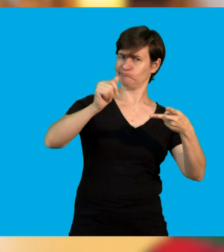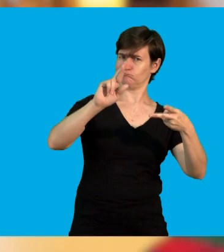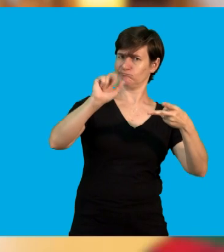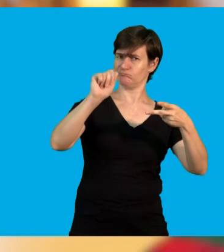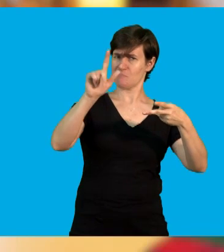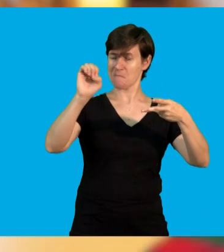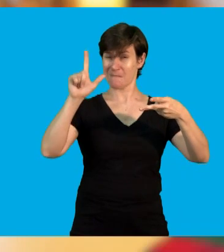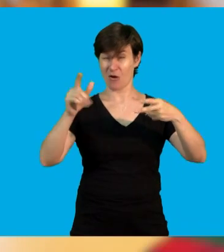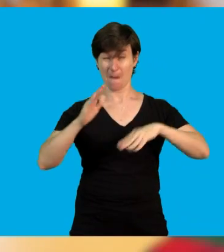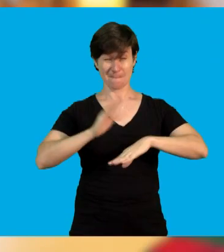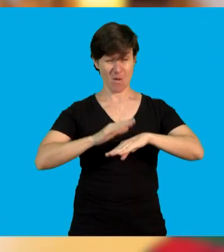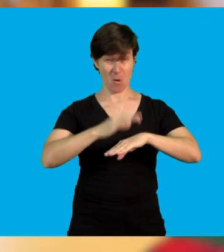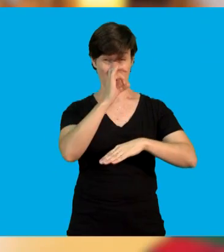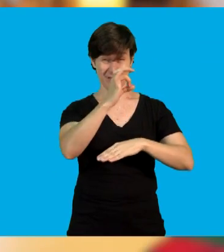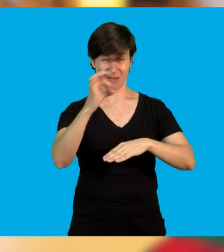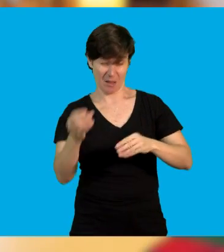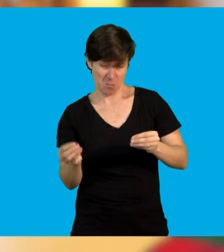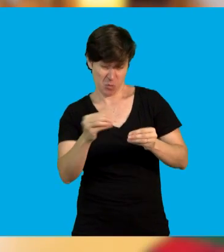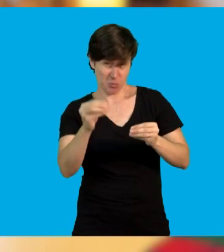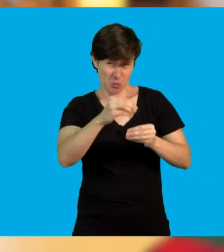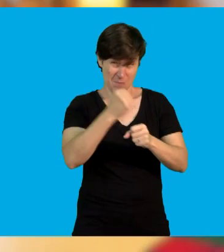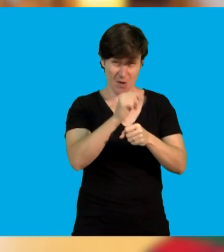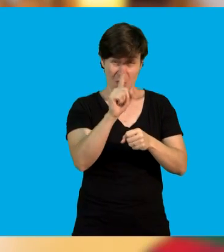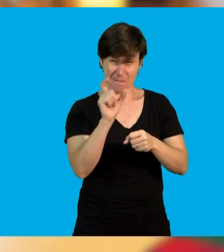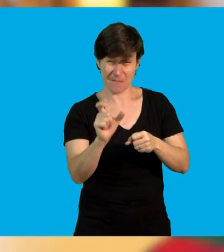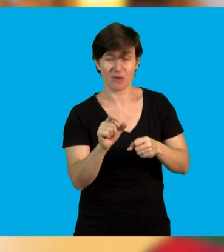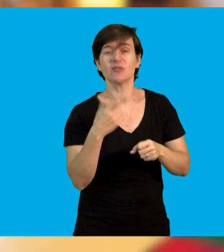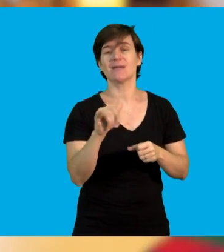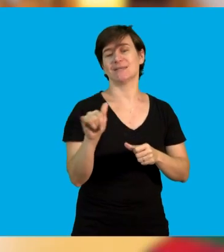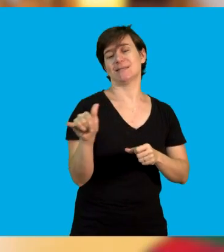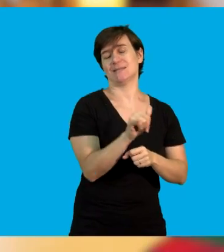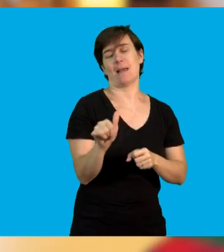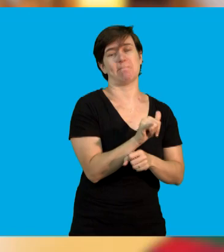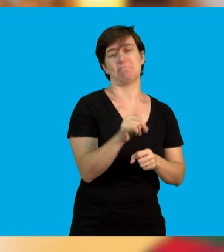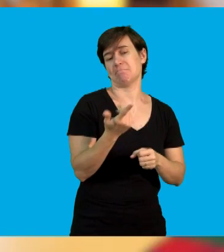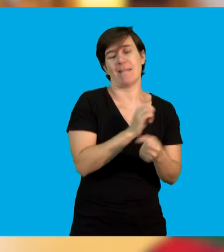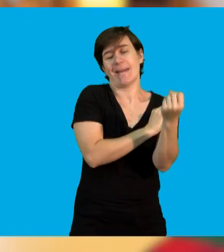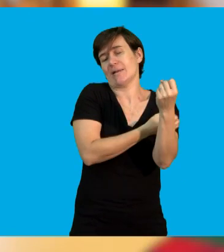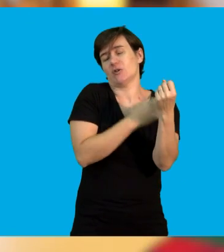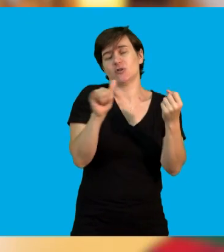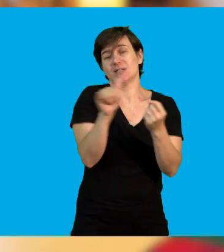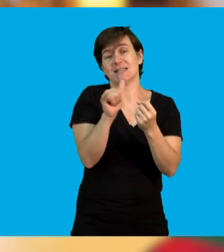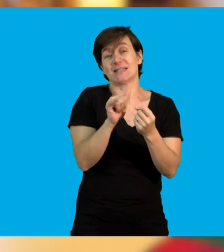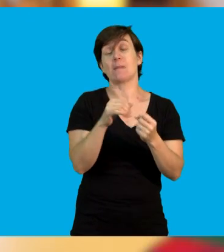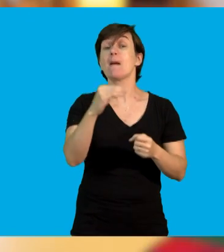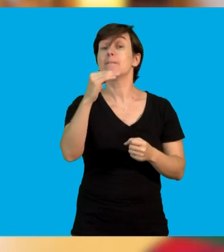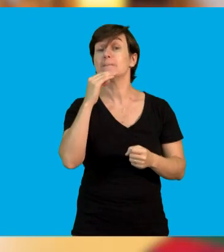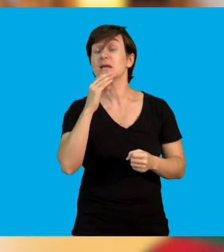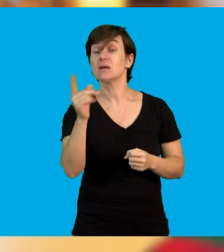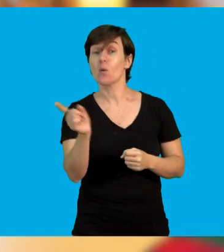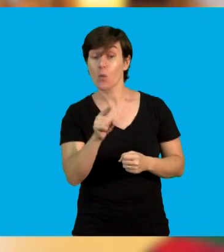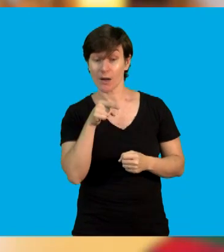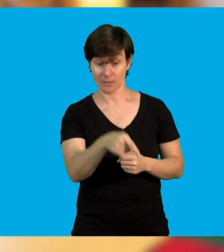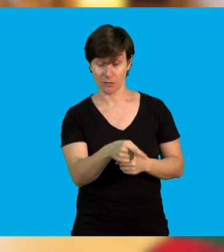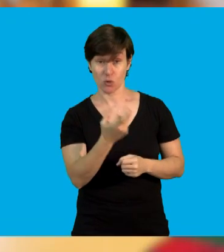in parallel, the more cells we add, the lesser the current that is going to be generated, and by so doing, the batteries, or rather